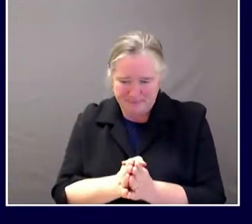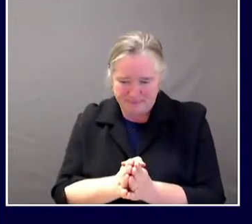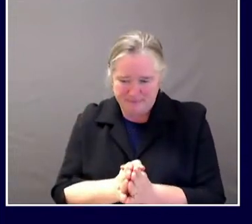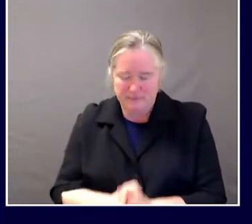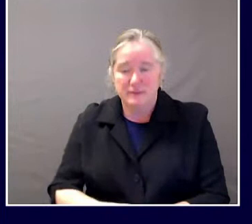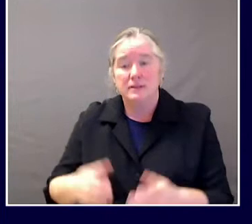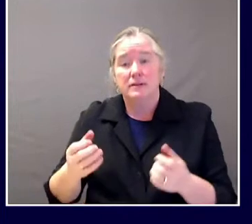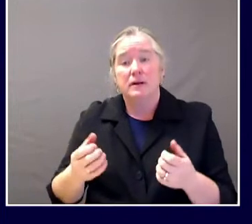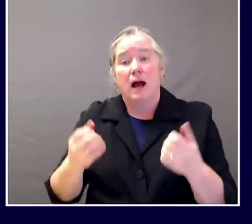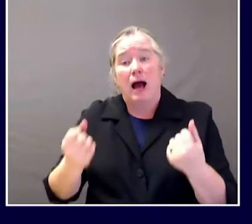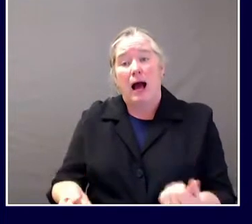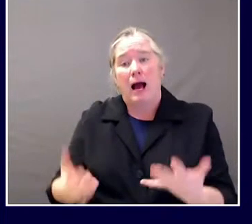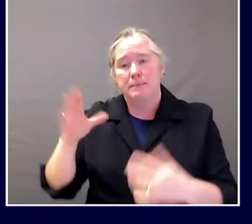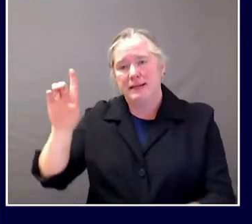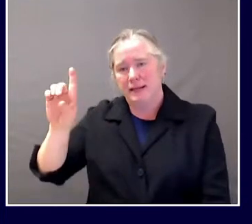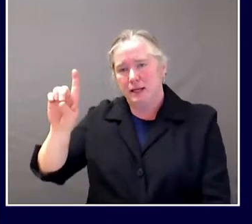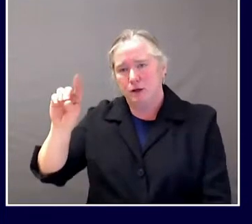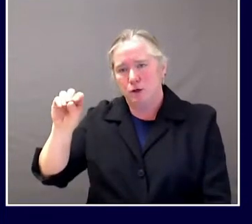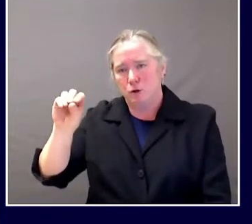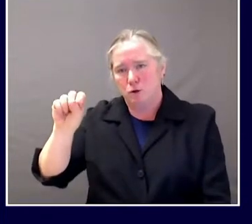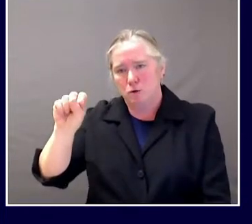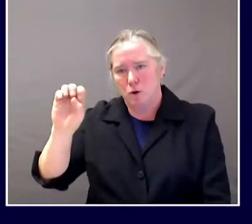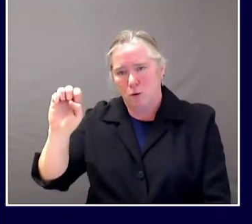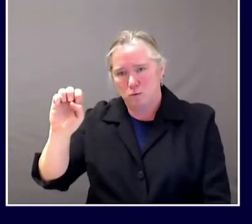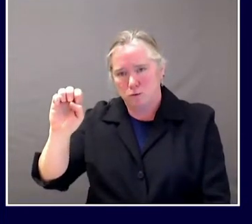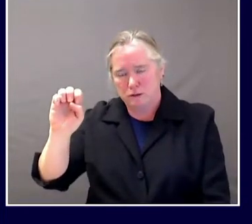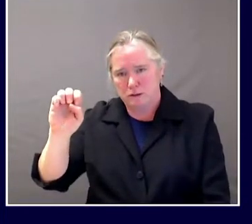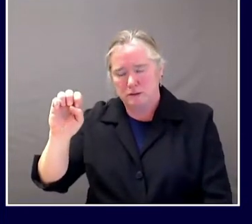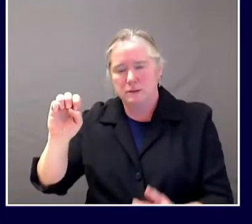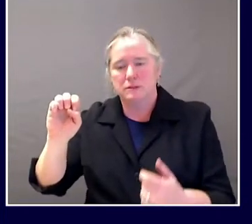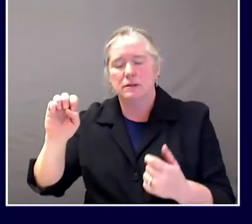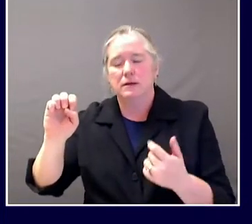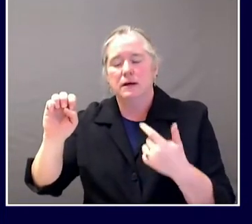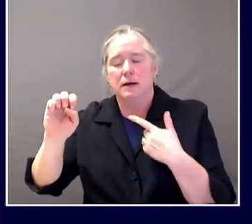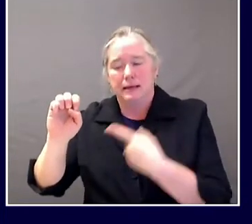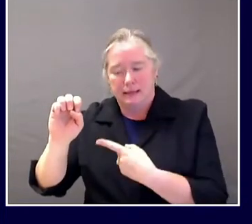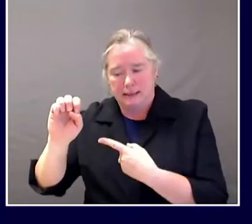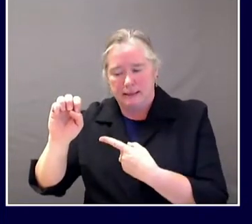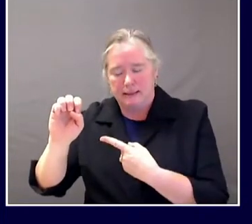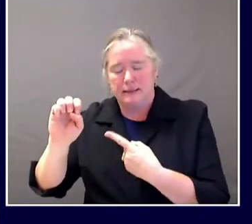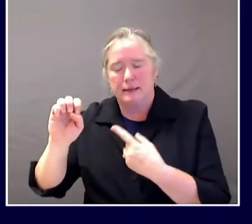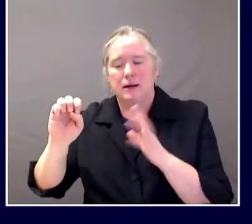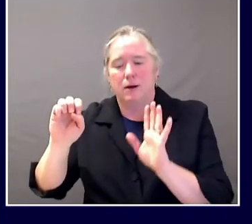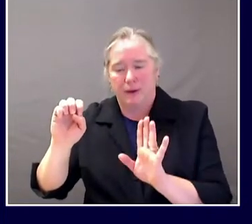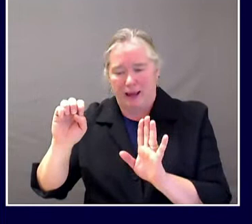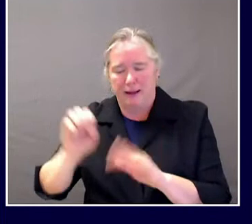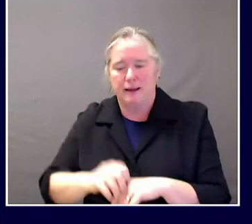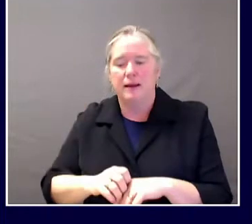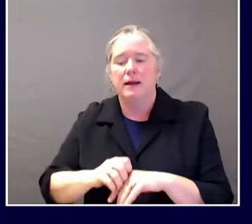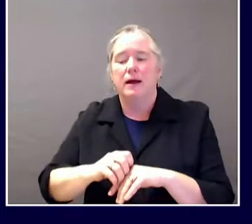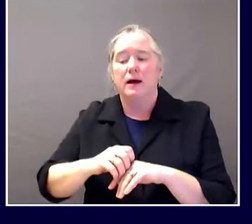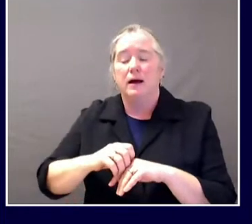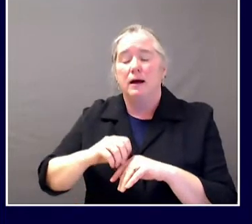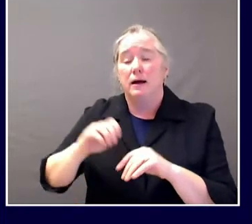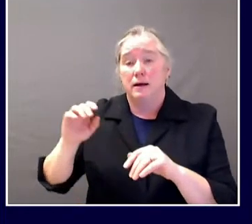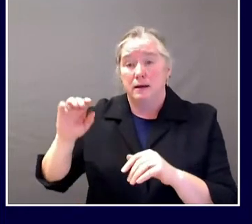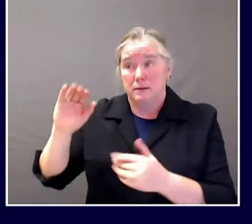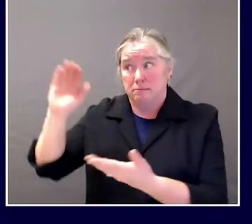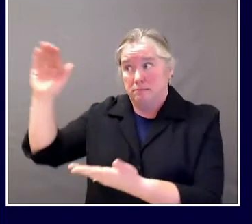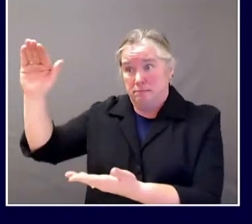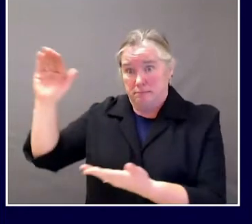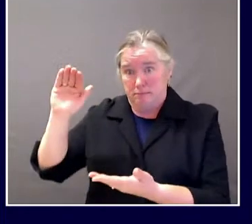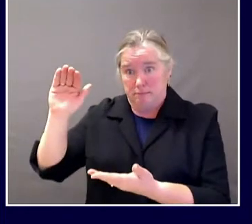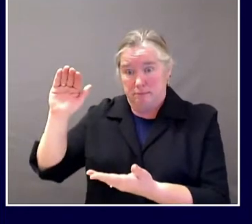doses that Maine has been allocated, you have to separate out the number of doses for that